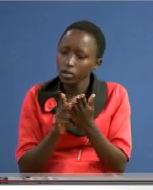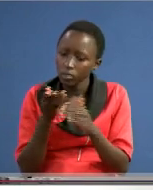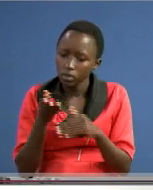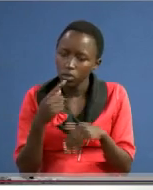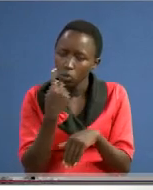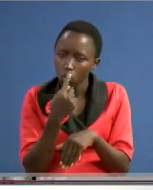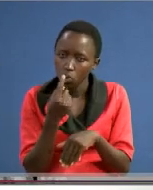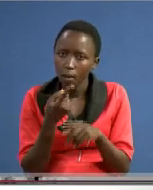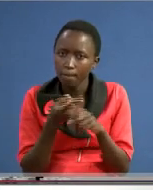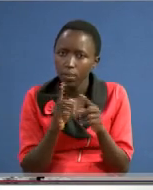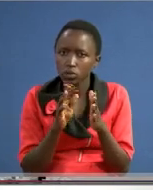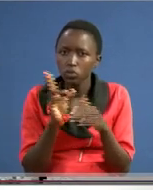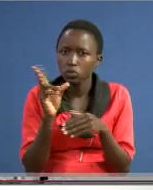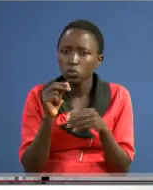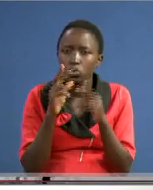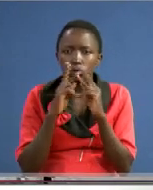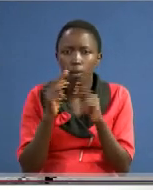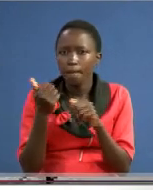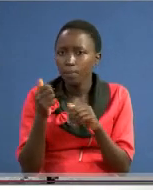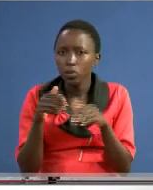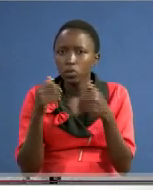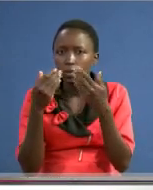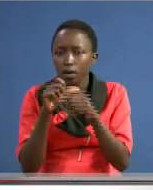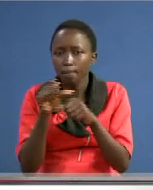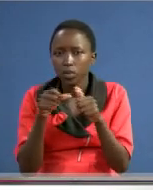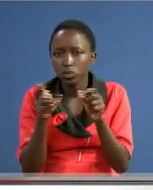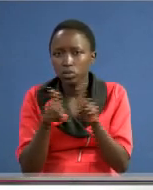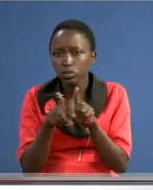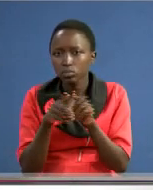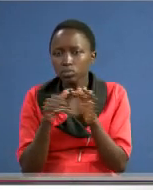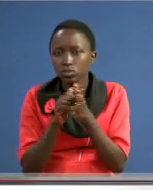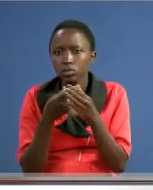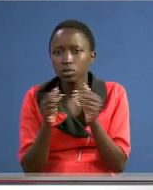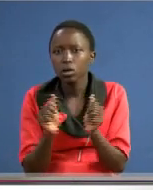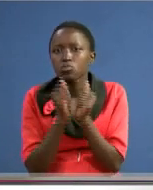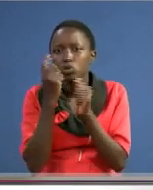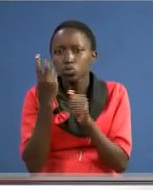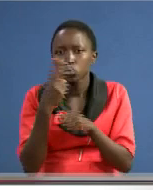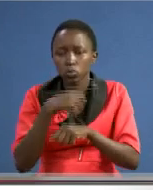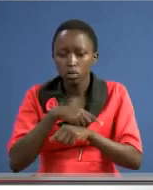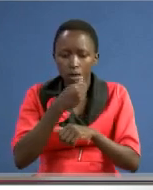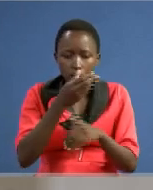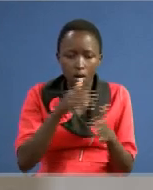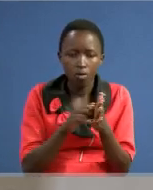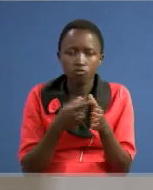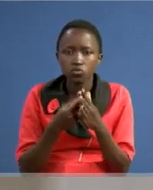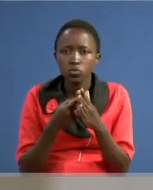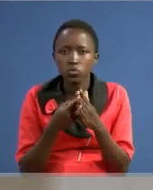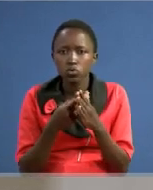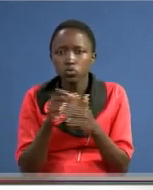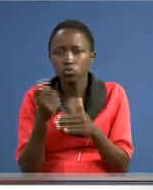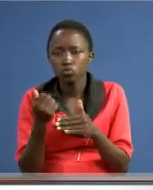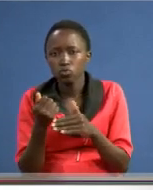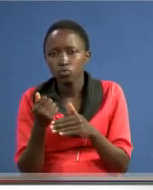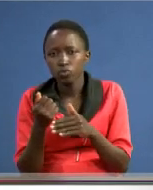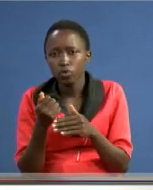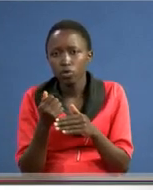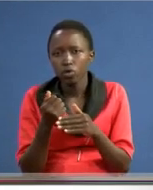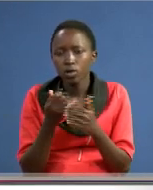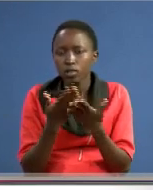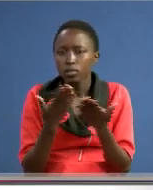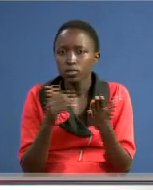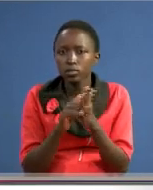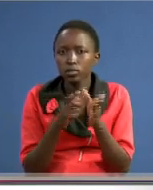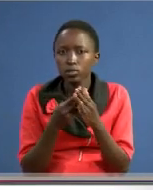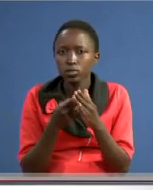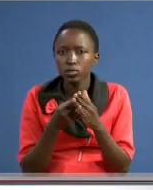there. No further reports have been issued about the box. This comes 2 days after an improvised explosive device